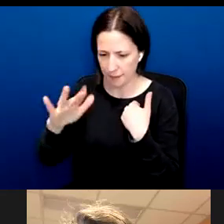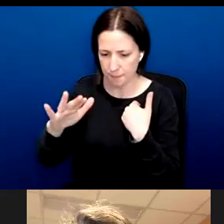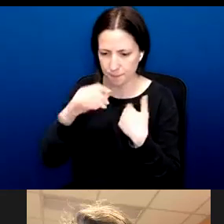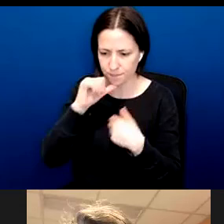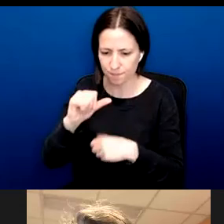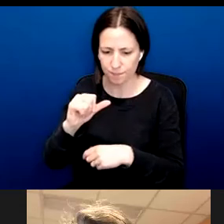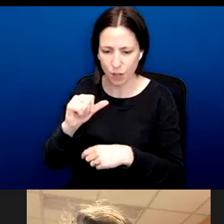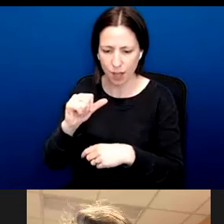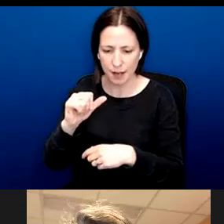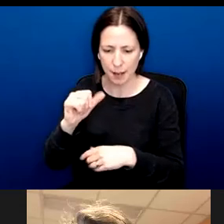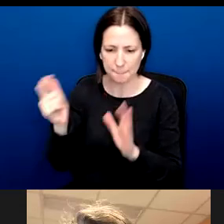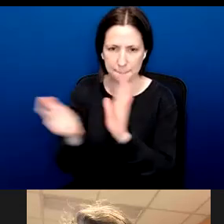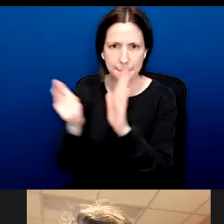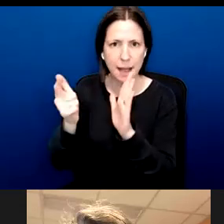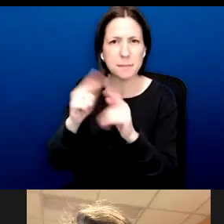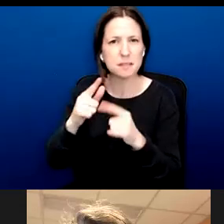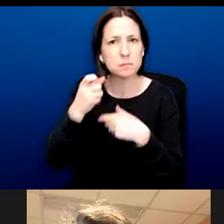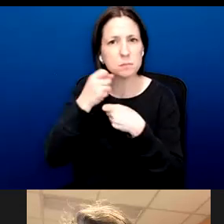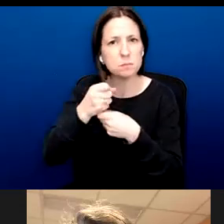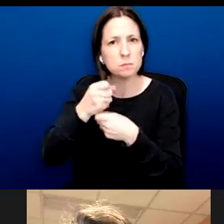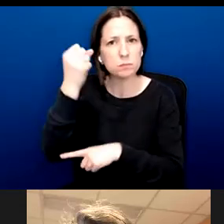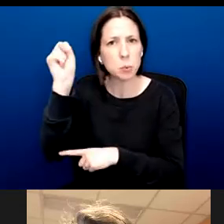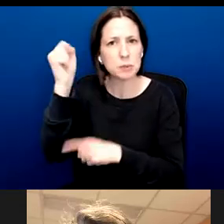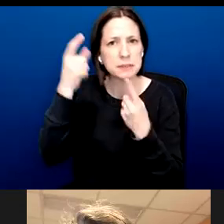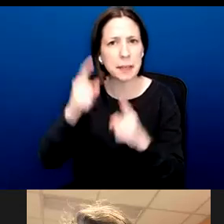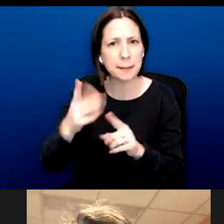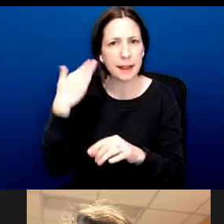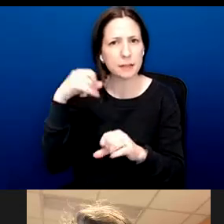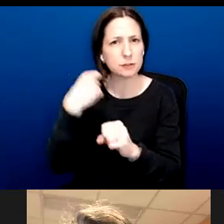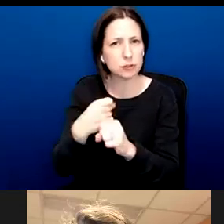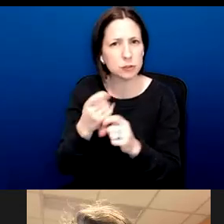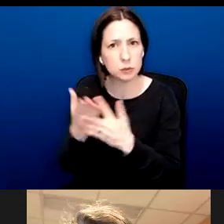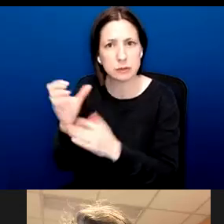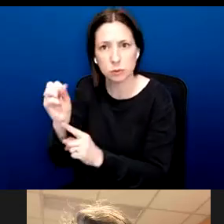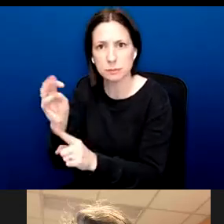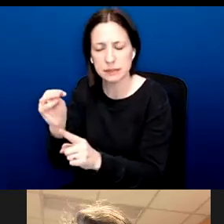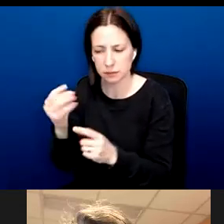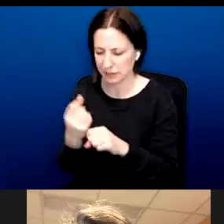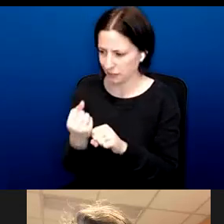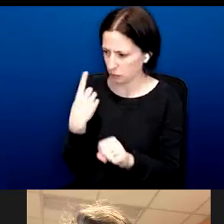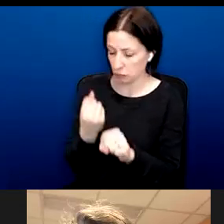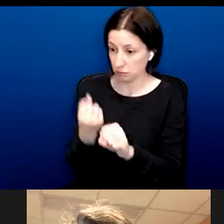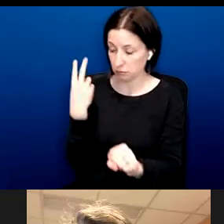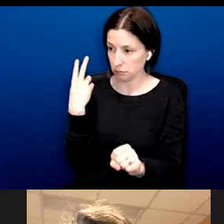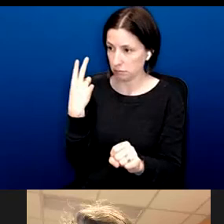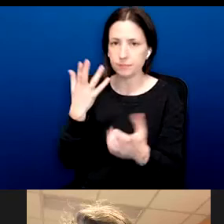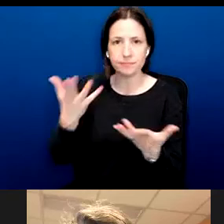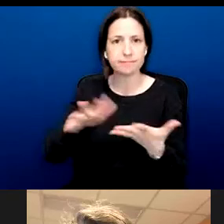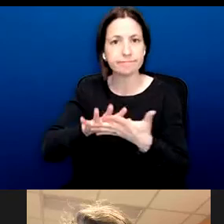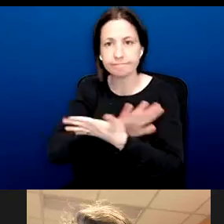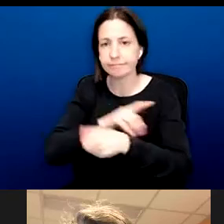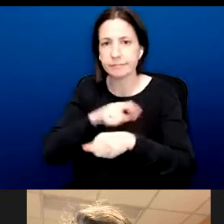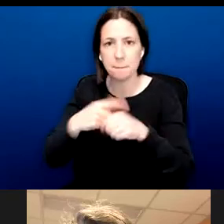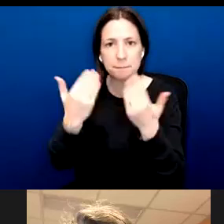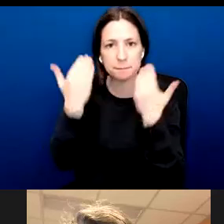there was a big protest via social media that happened either last year or the year before. Again, time is a blur with the pandemic, but it was